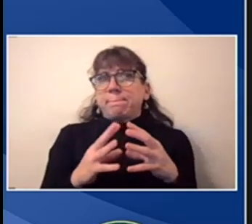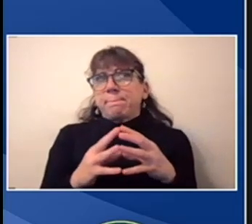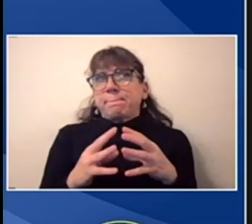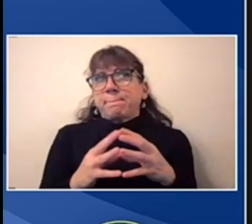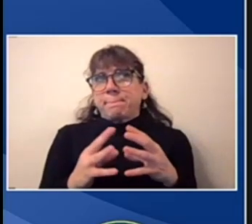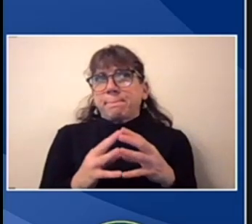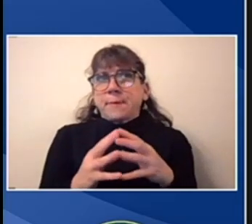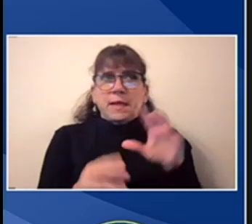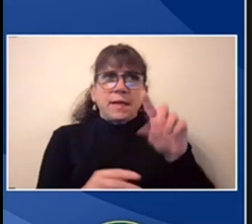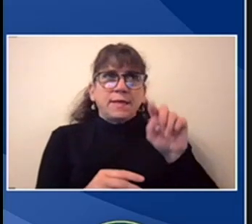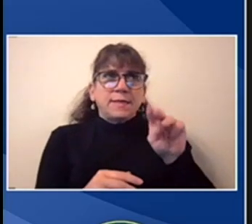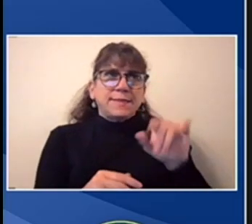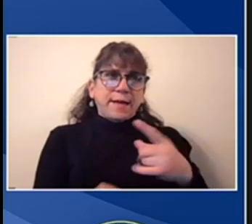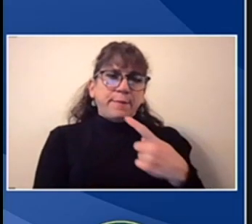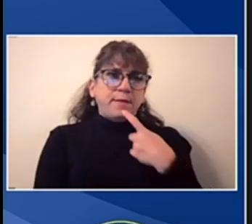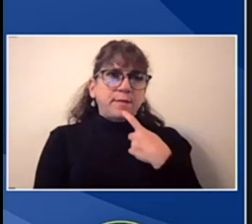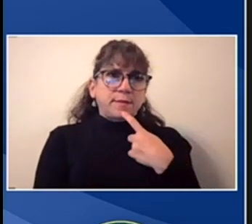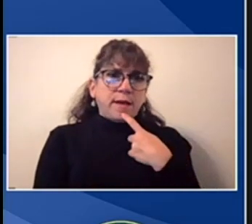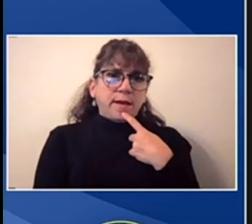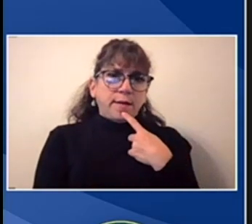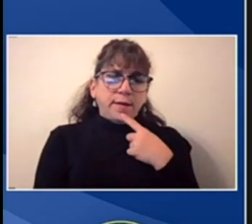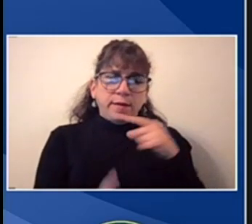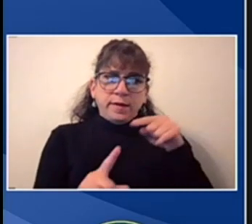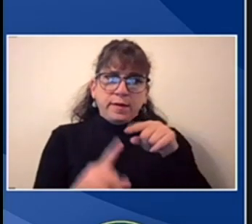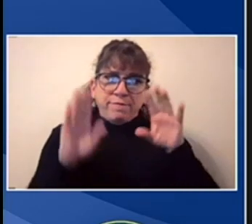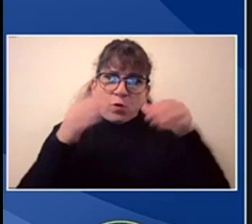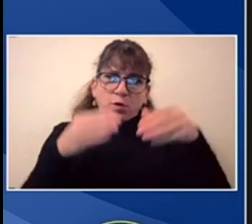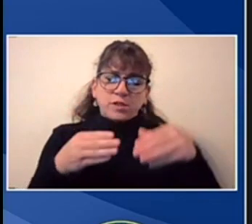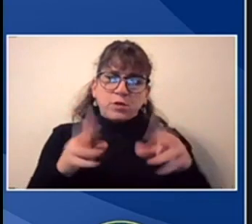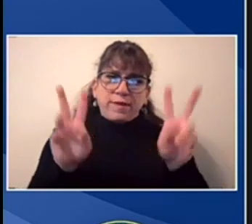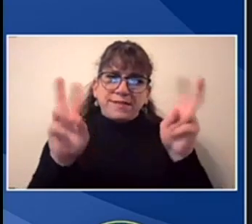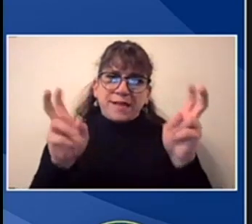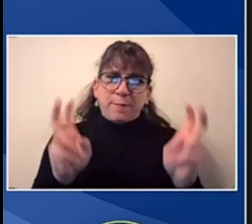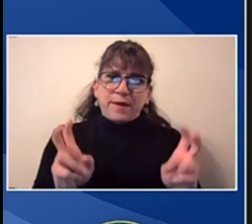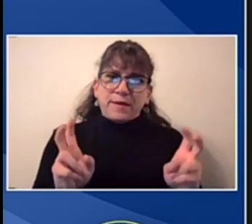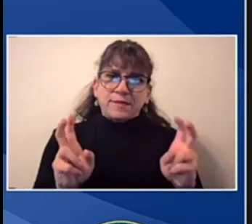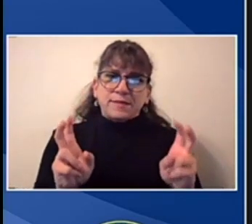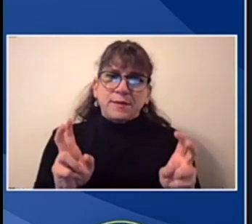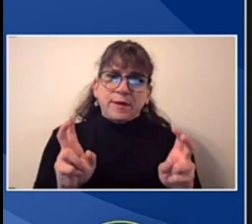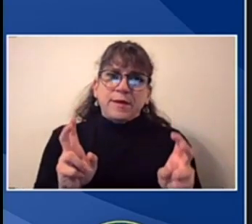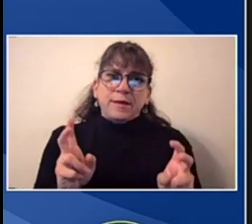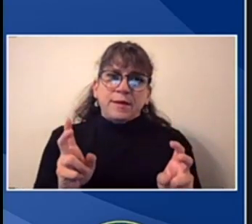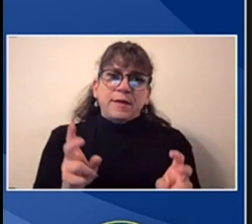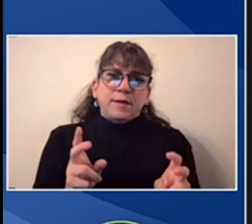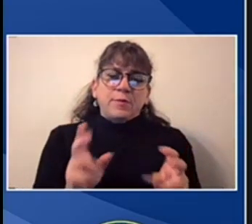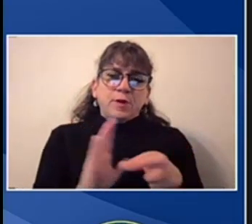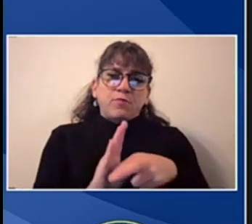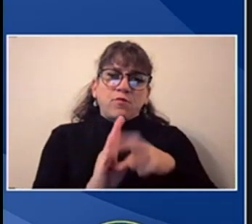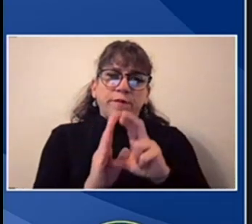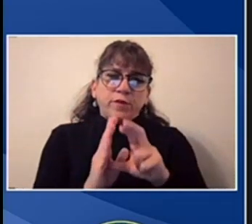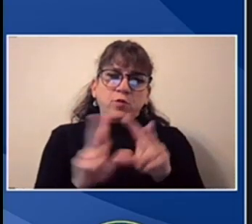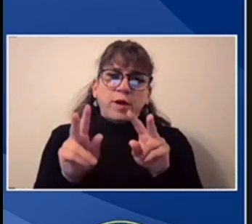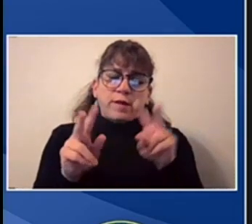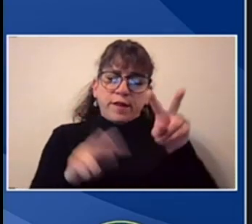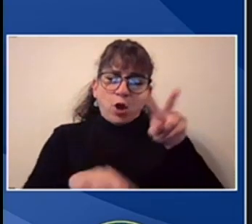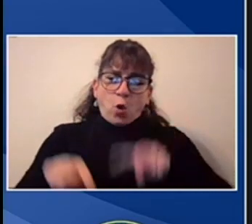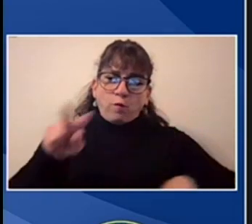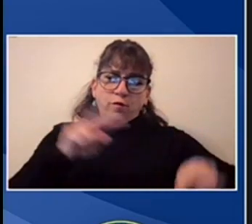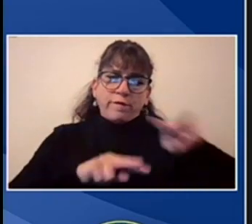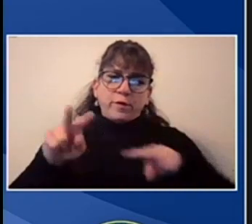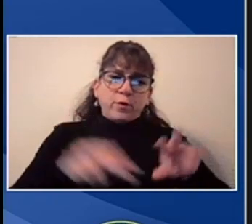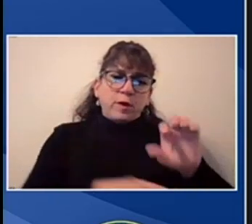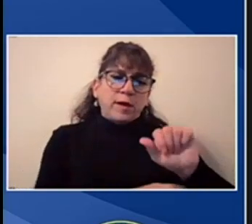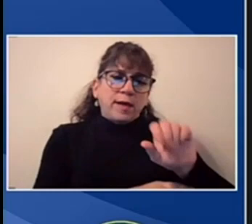As Tammy indicated, around the topics that were in the review and overview. So, Amber?